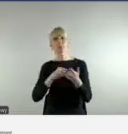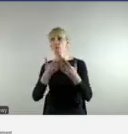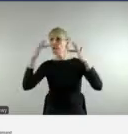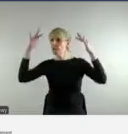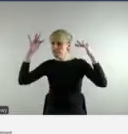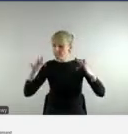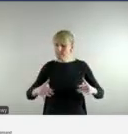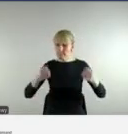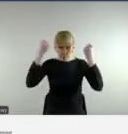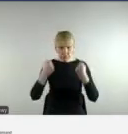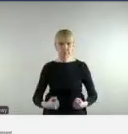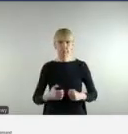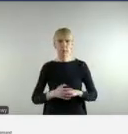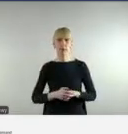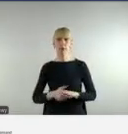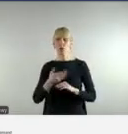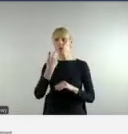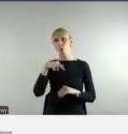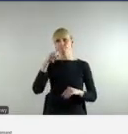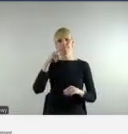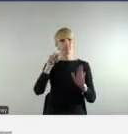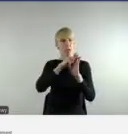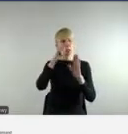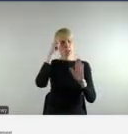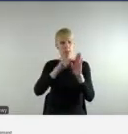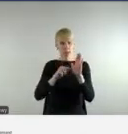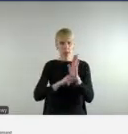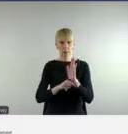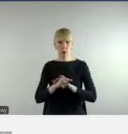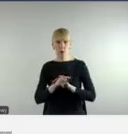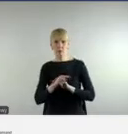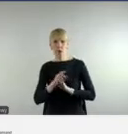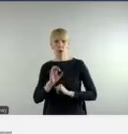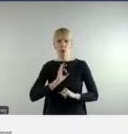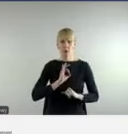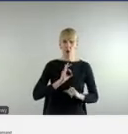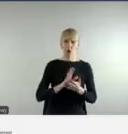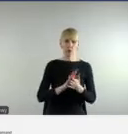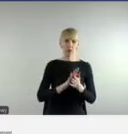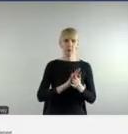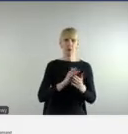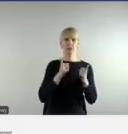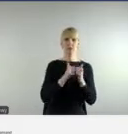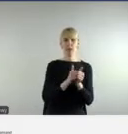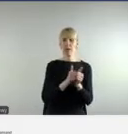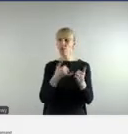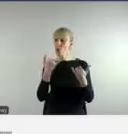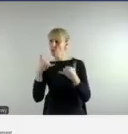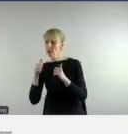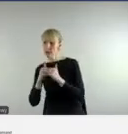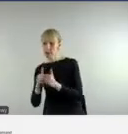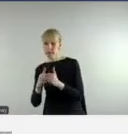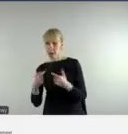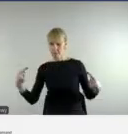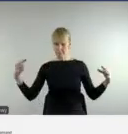their own statement to other statement in the program. Then you will find a very complex systemic map of connections